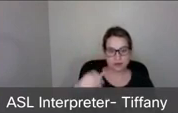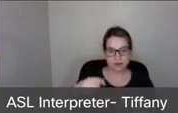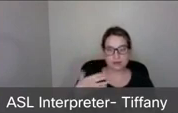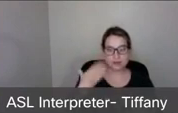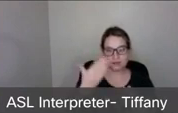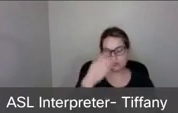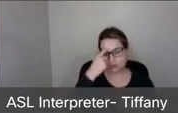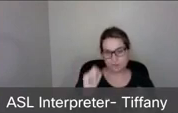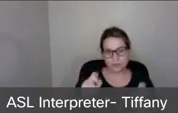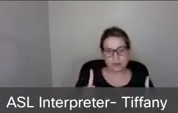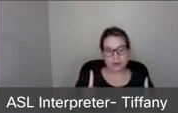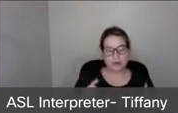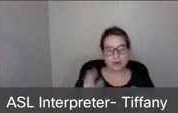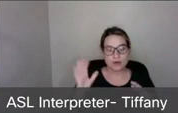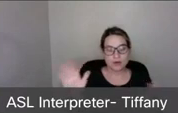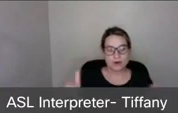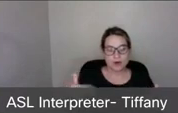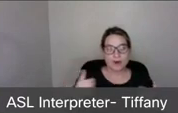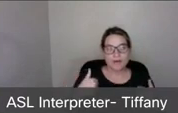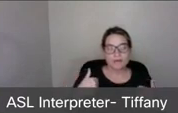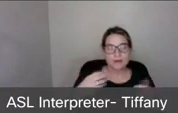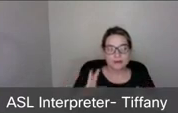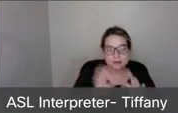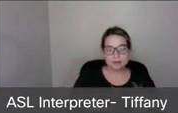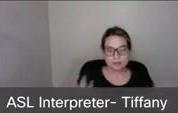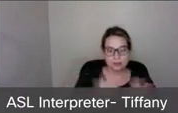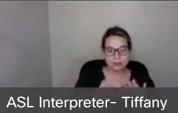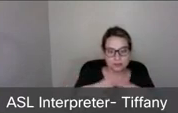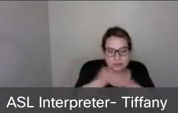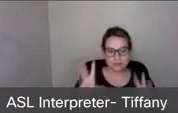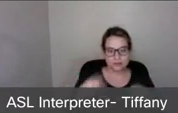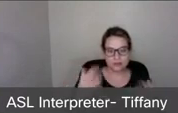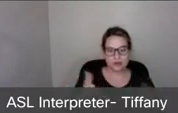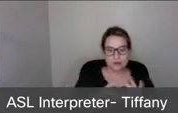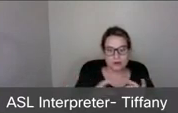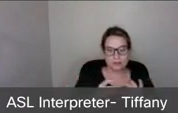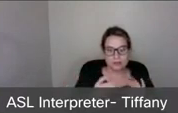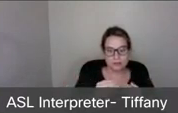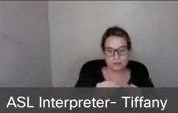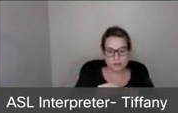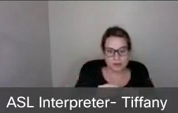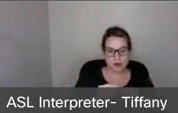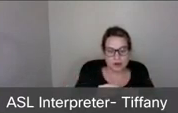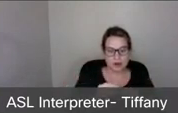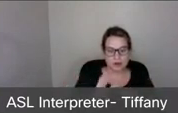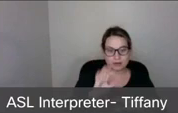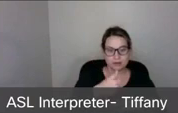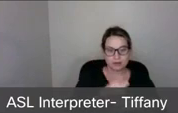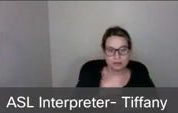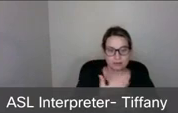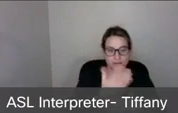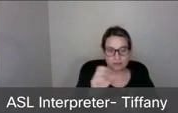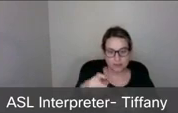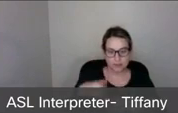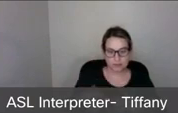opportunity to host this important event and to provide comments on above draft redistricting maps. In